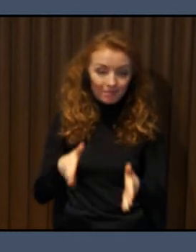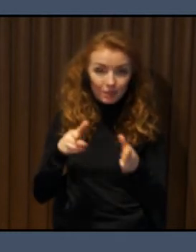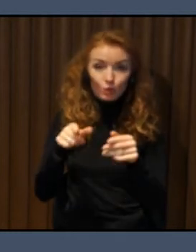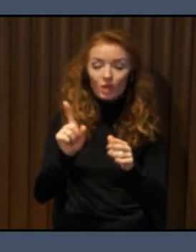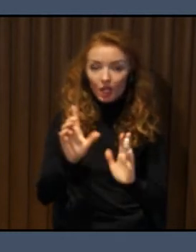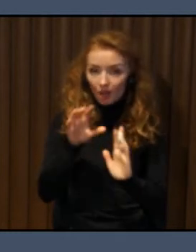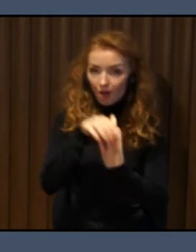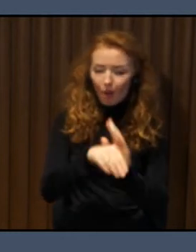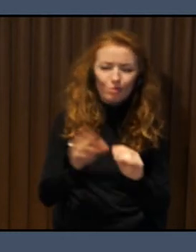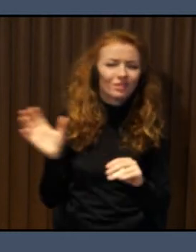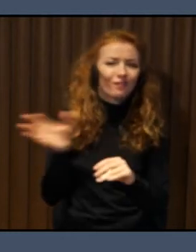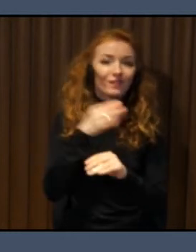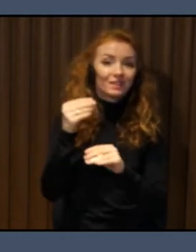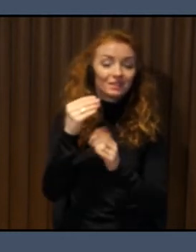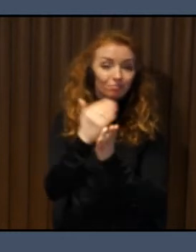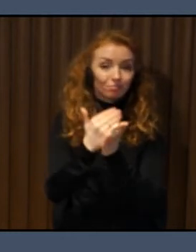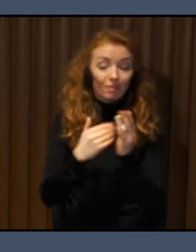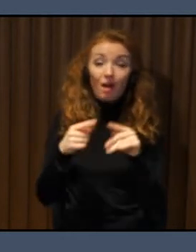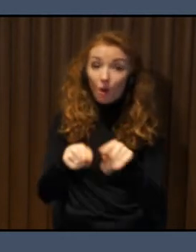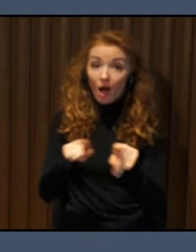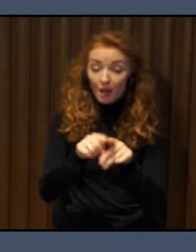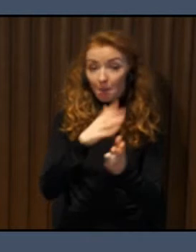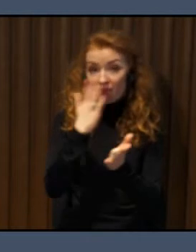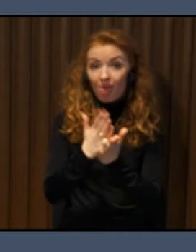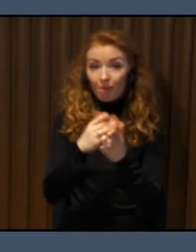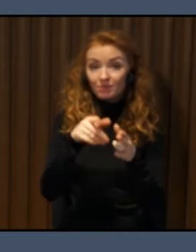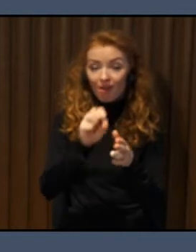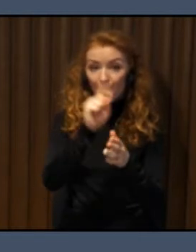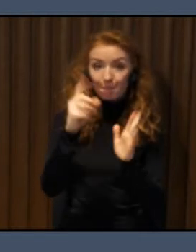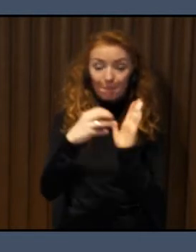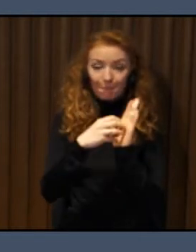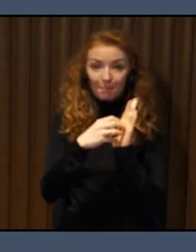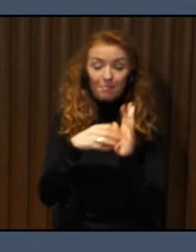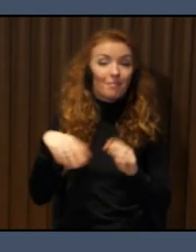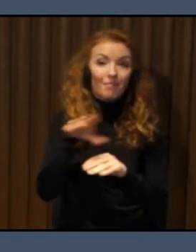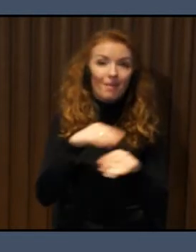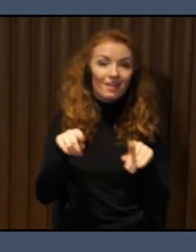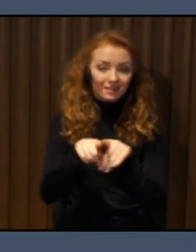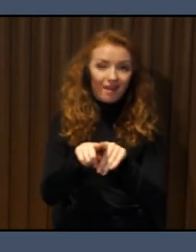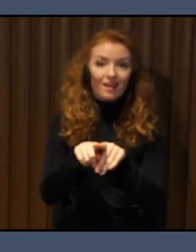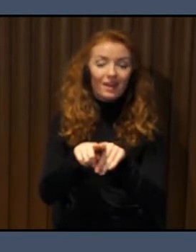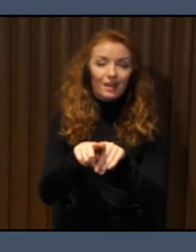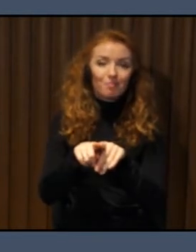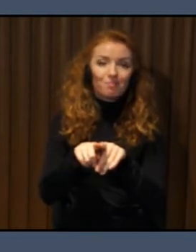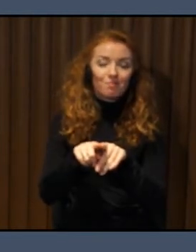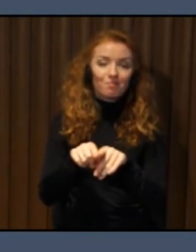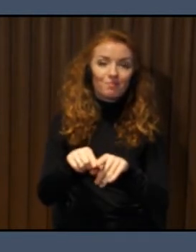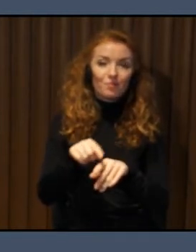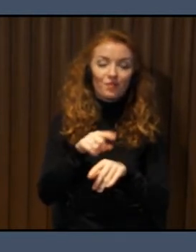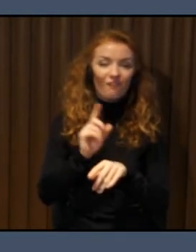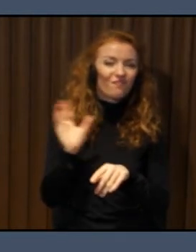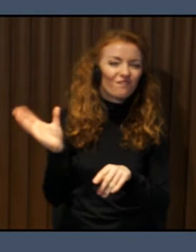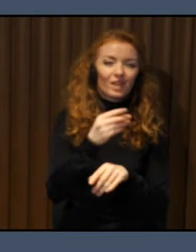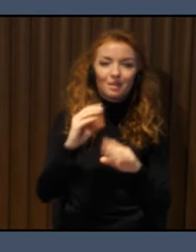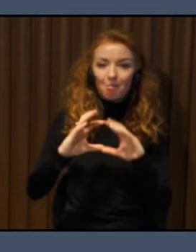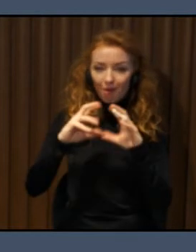of the app. And we did all of the Jewish agency buildings in Israel. Around the world, we started, COVID